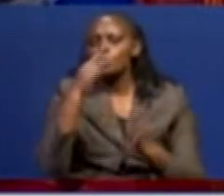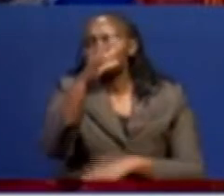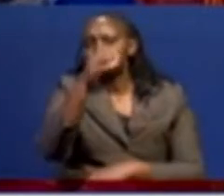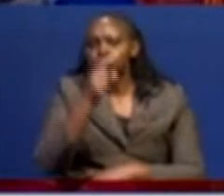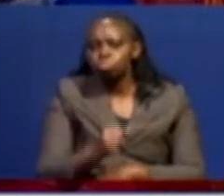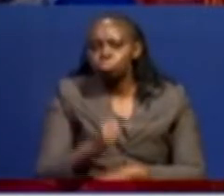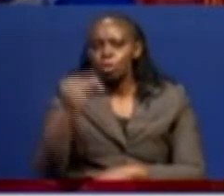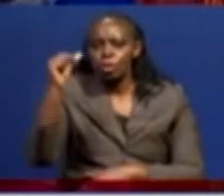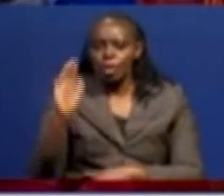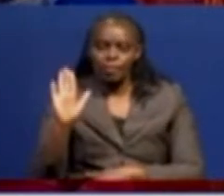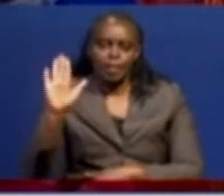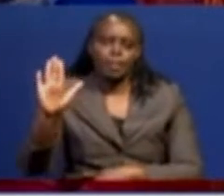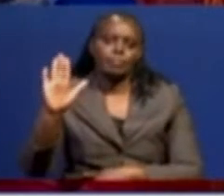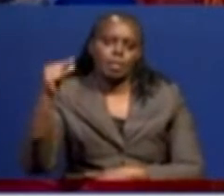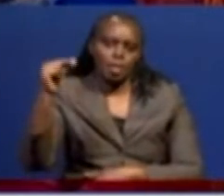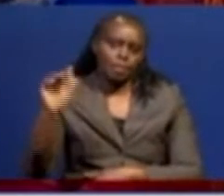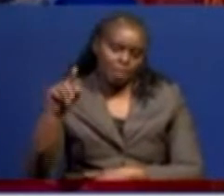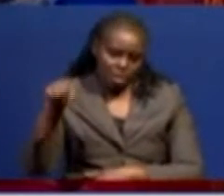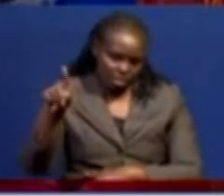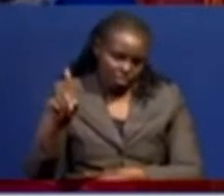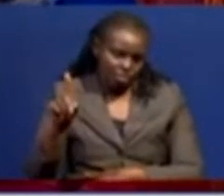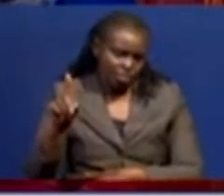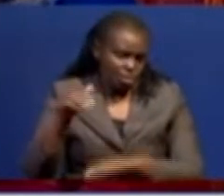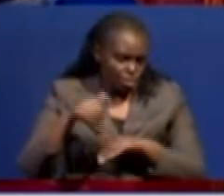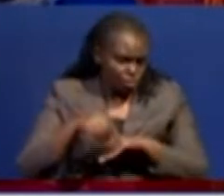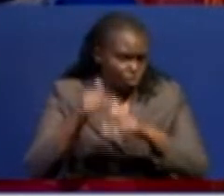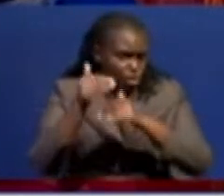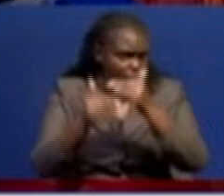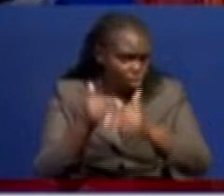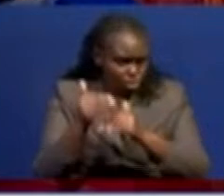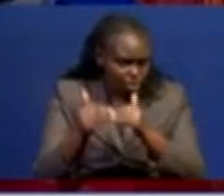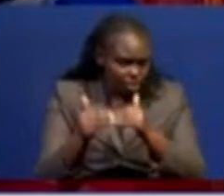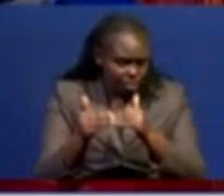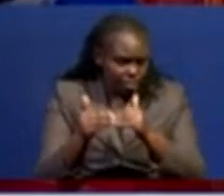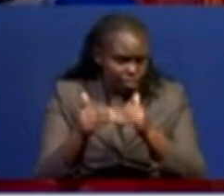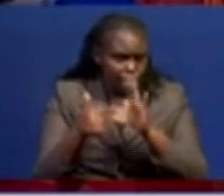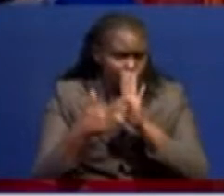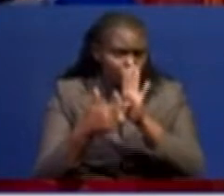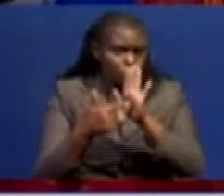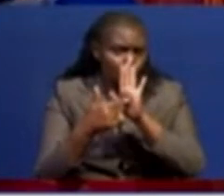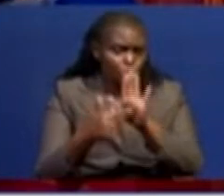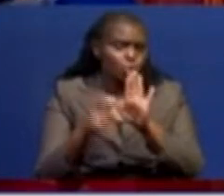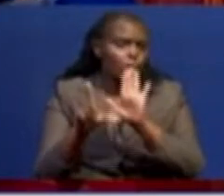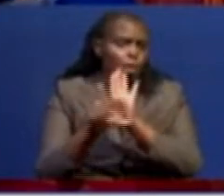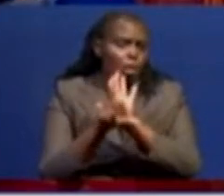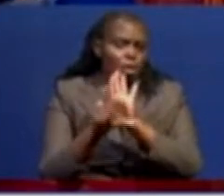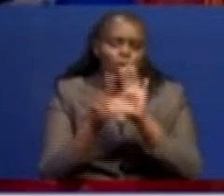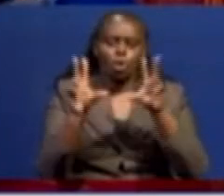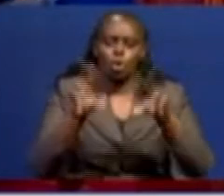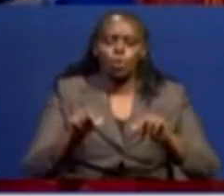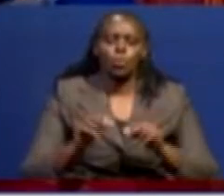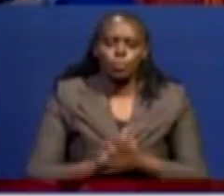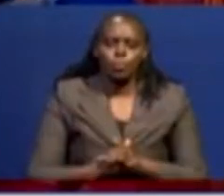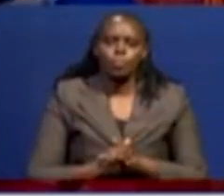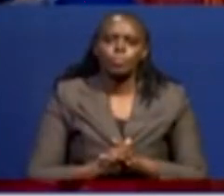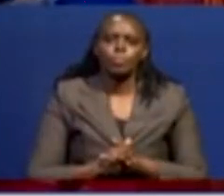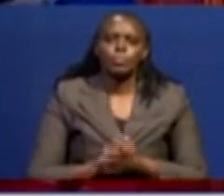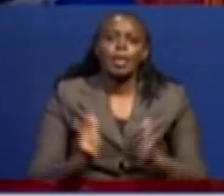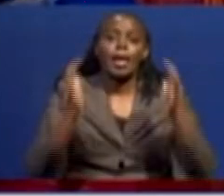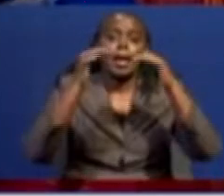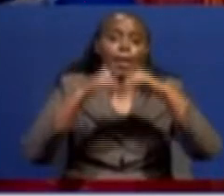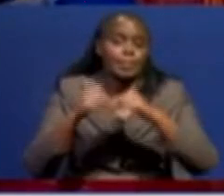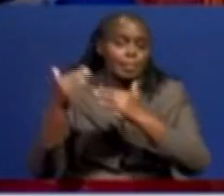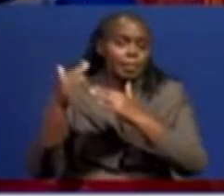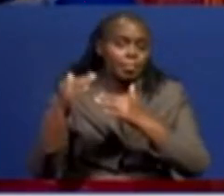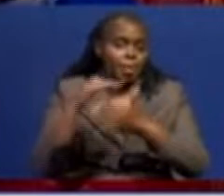chairperson? The governor. The governor. Yes. Did it follow the due process as prescribed by the law? No.